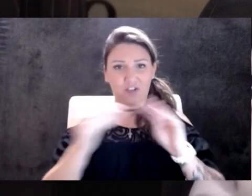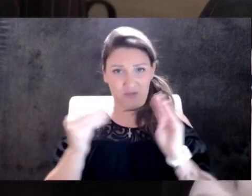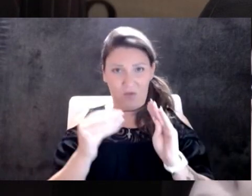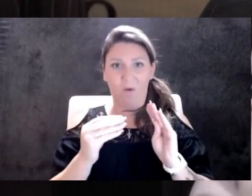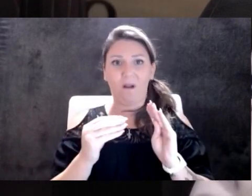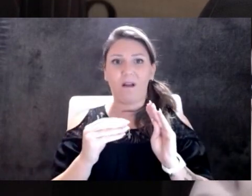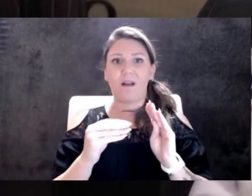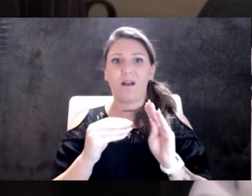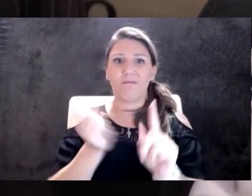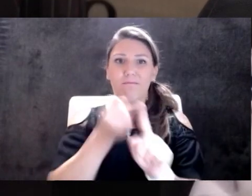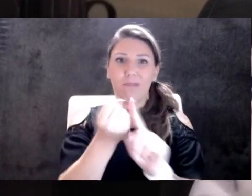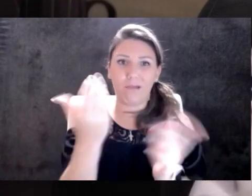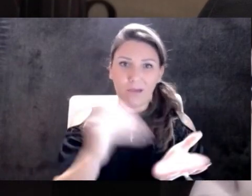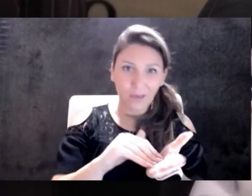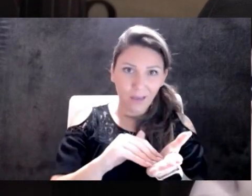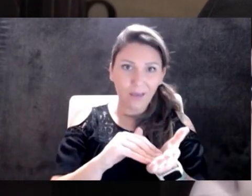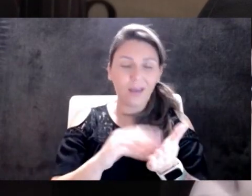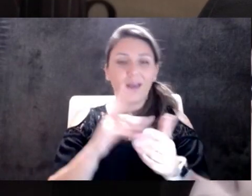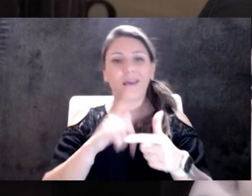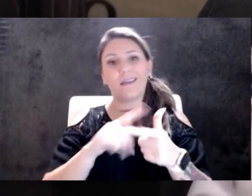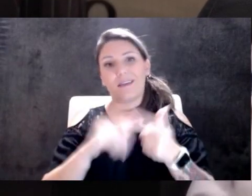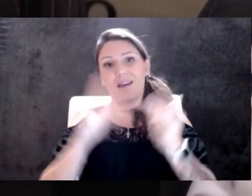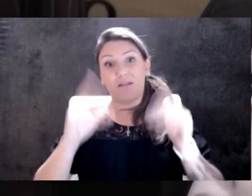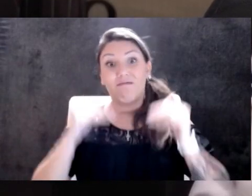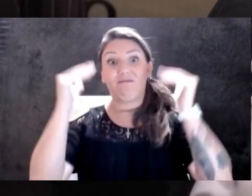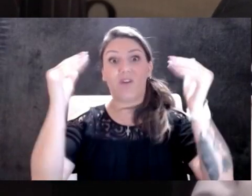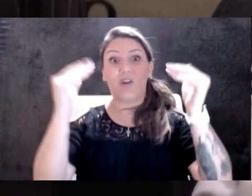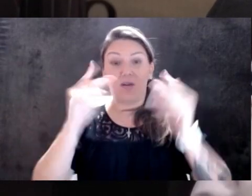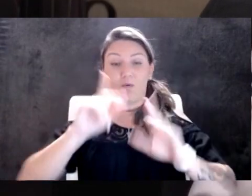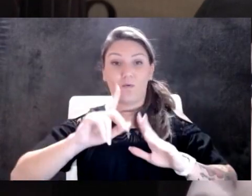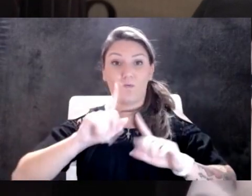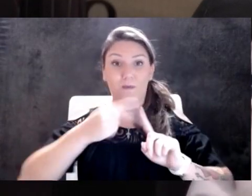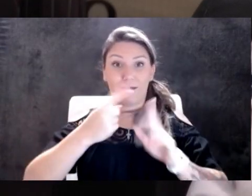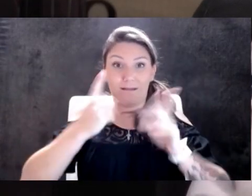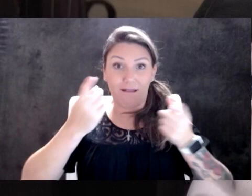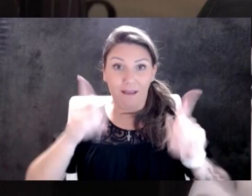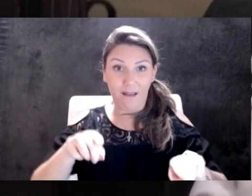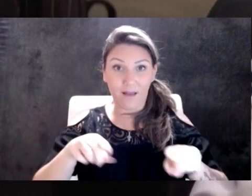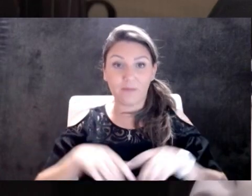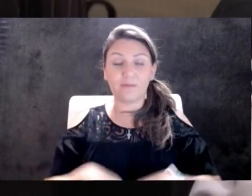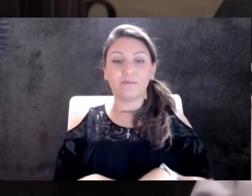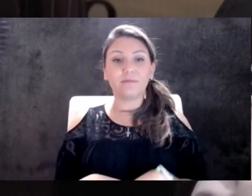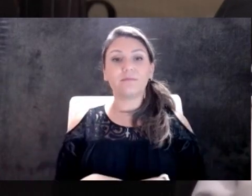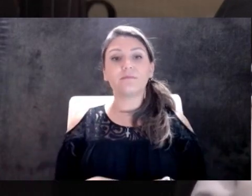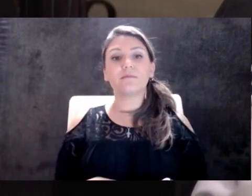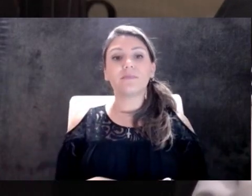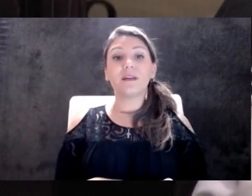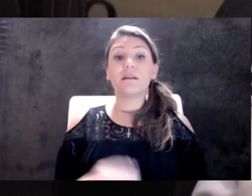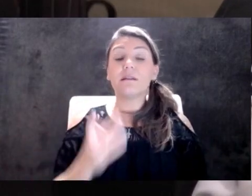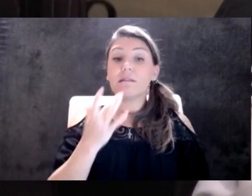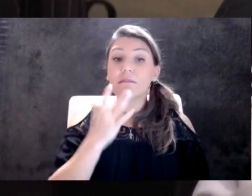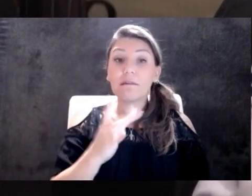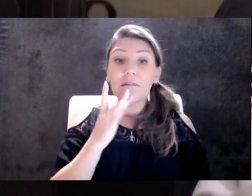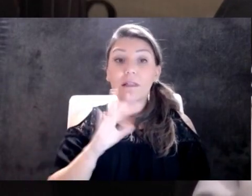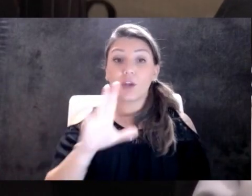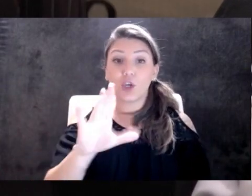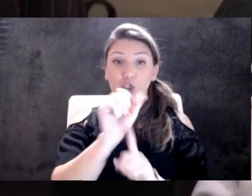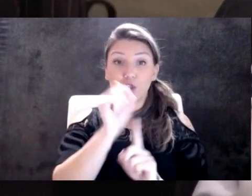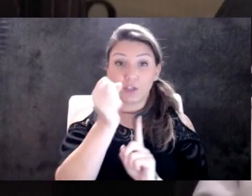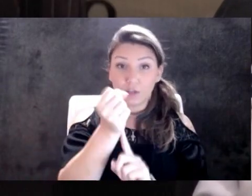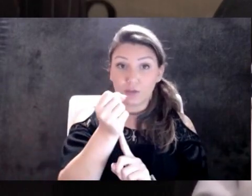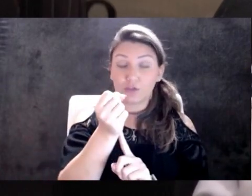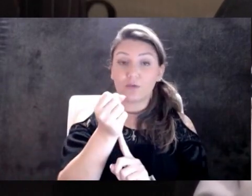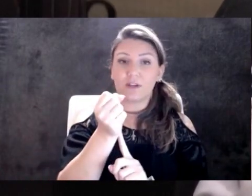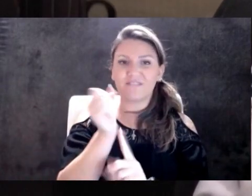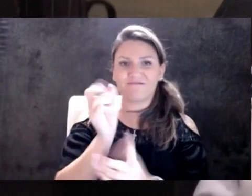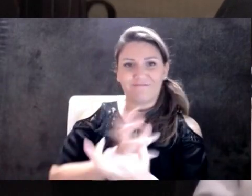and was advanced at the time that it recurred. Fortunately, her situation and case fitted